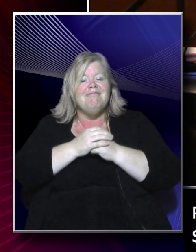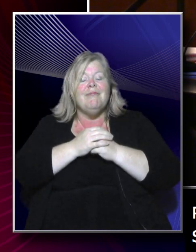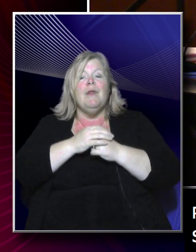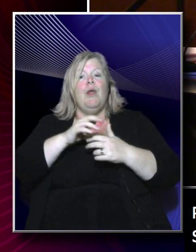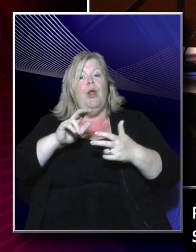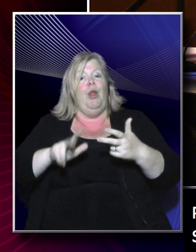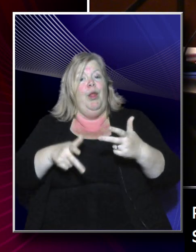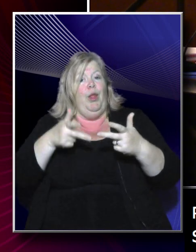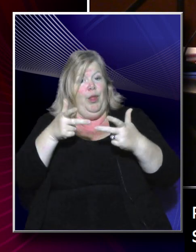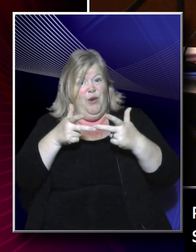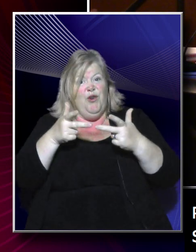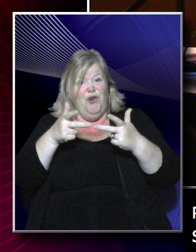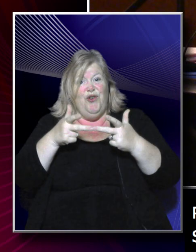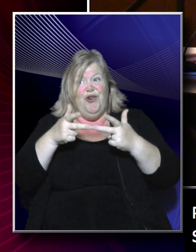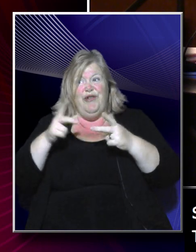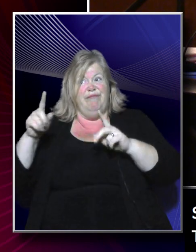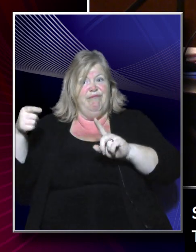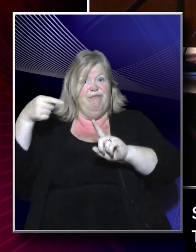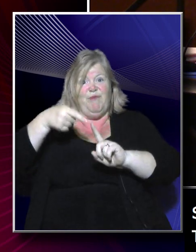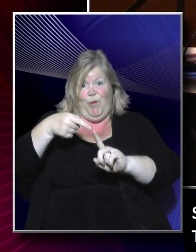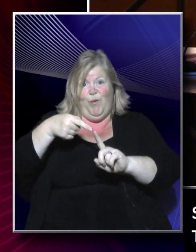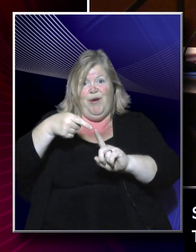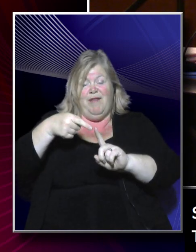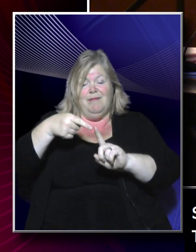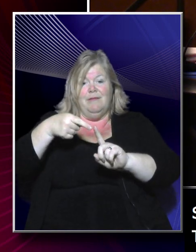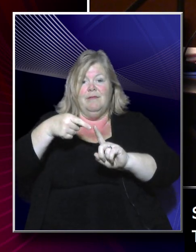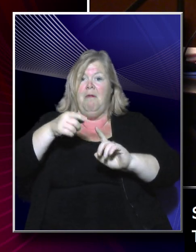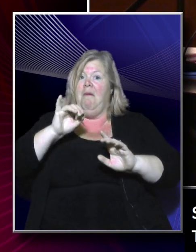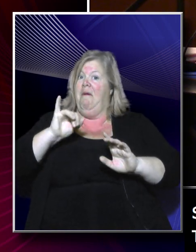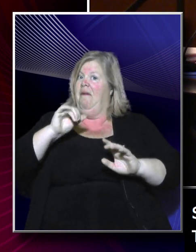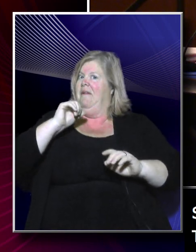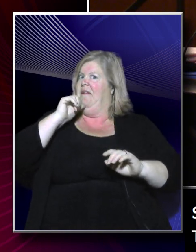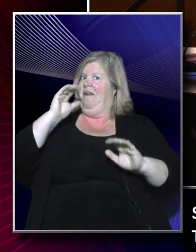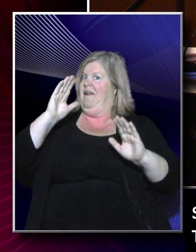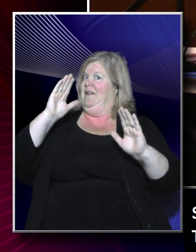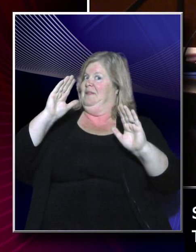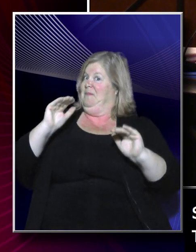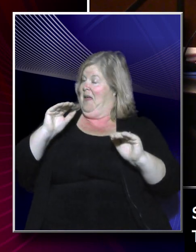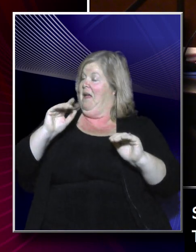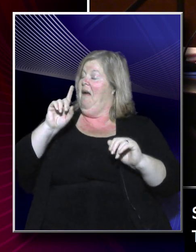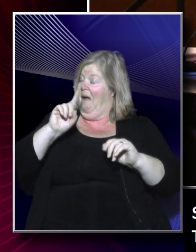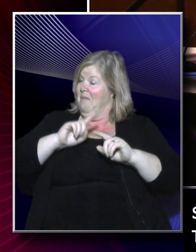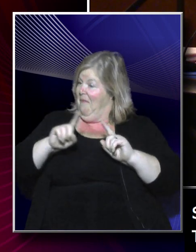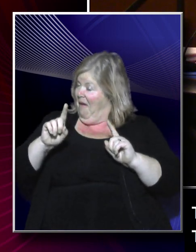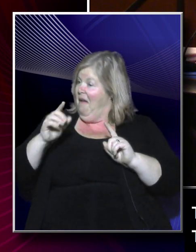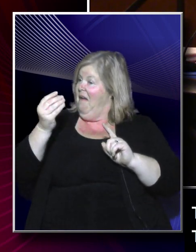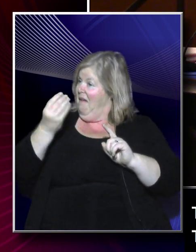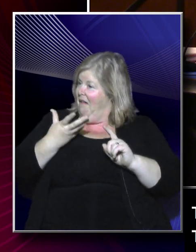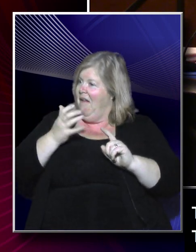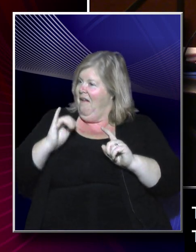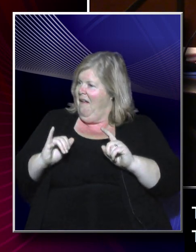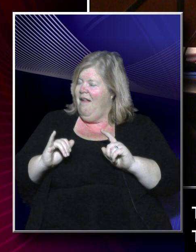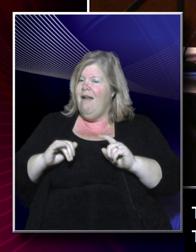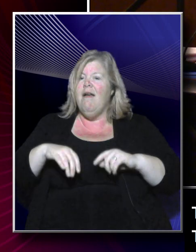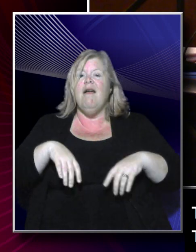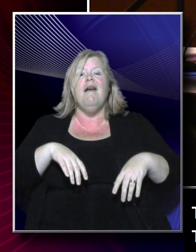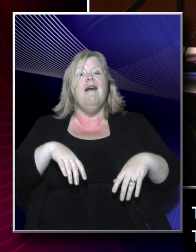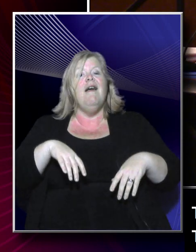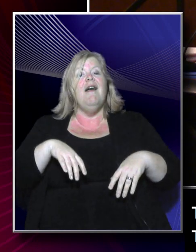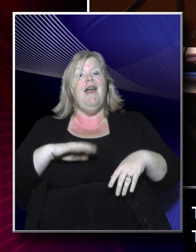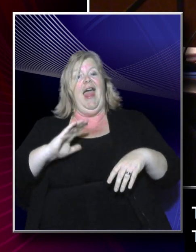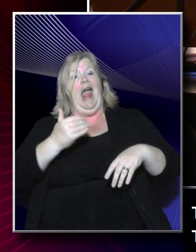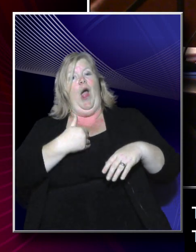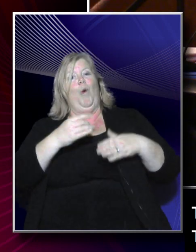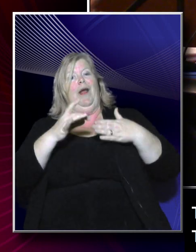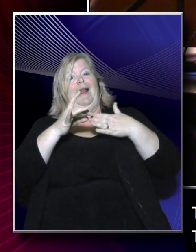third thing they pointed out, which I wasn't expecting to hear, was that our leadership